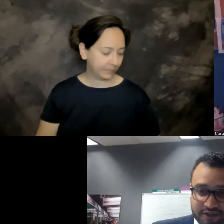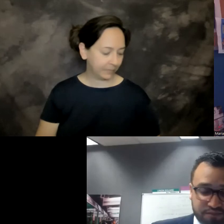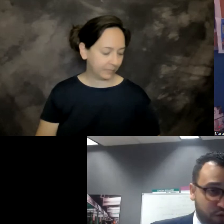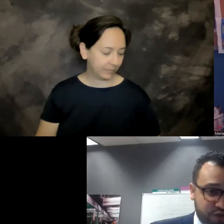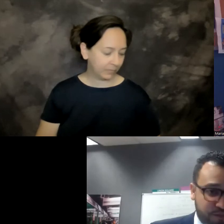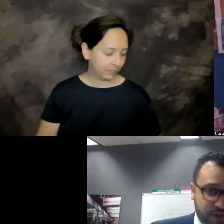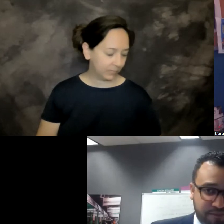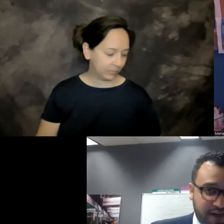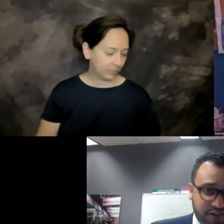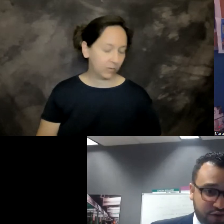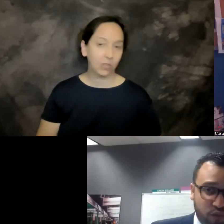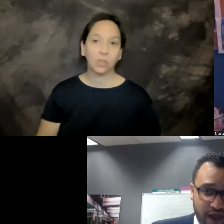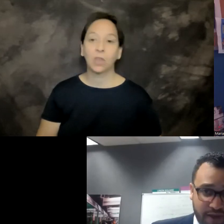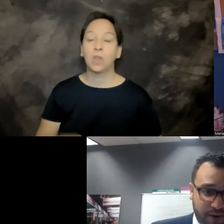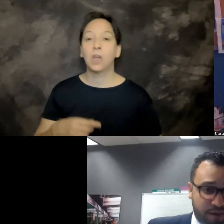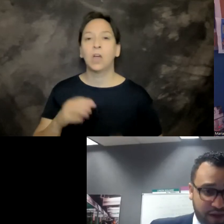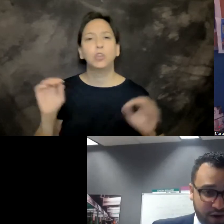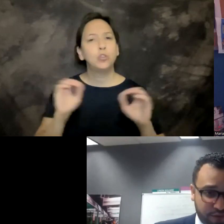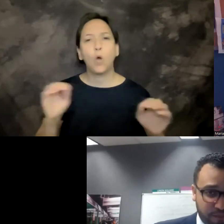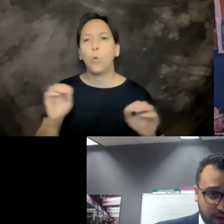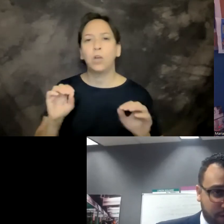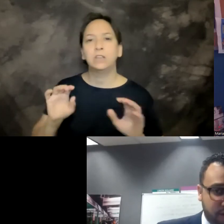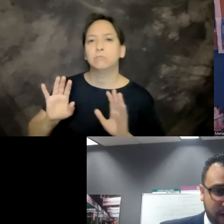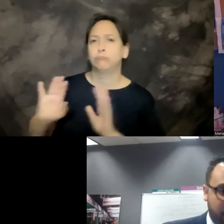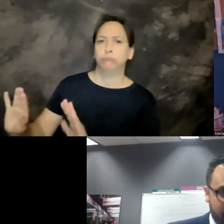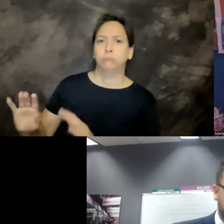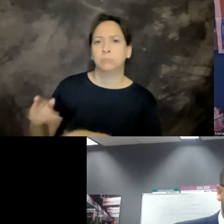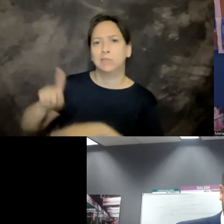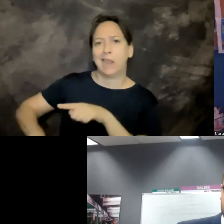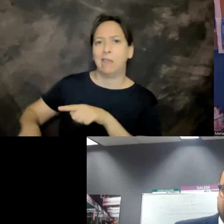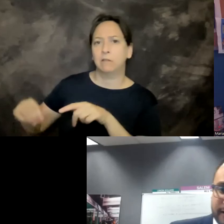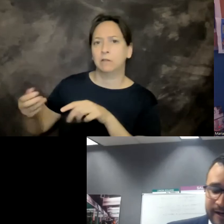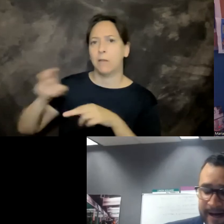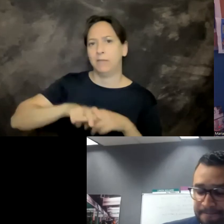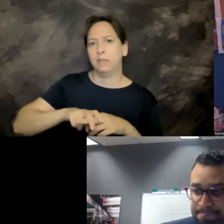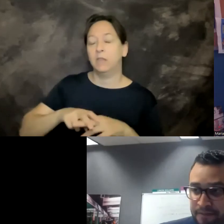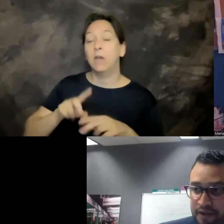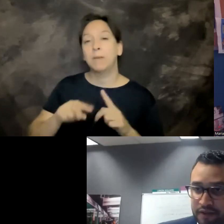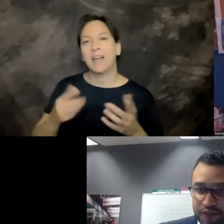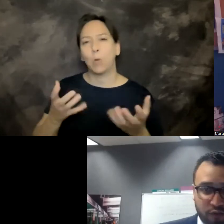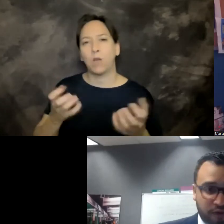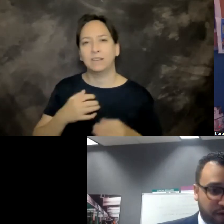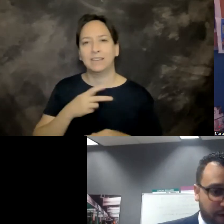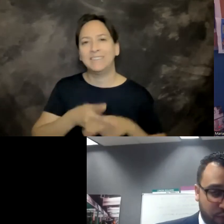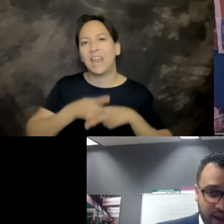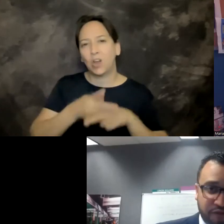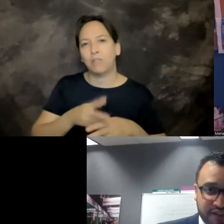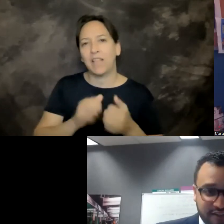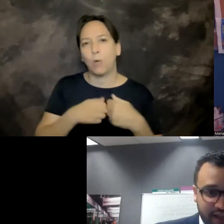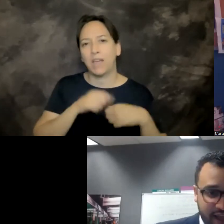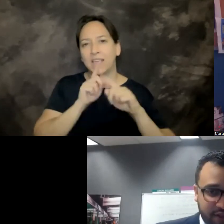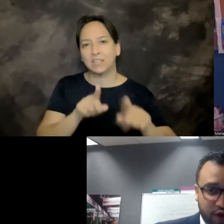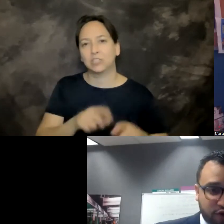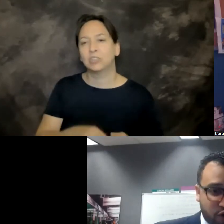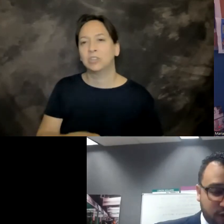say is, no one should be getting turned away, but I want to be careful about how I answer this. I want to emphasize